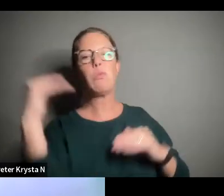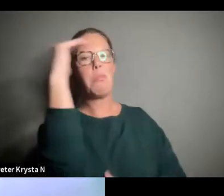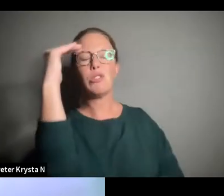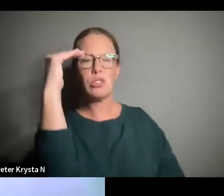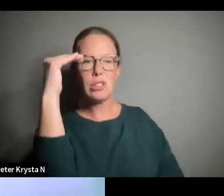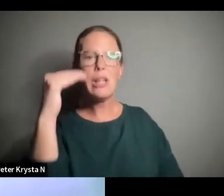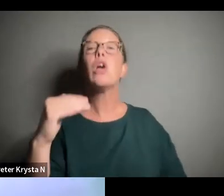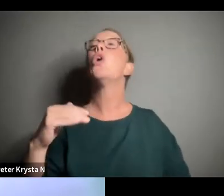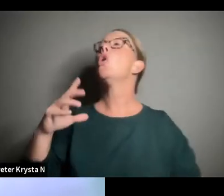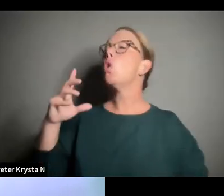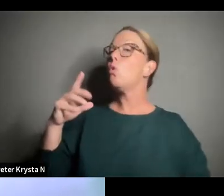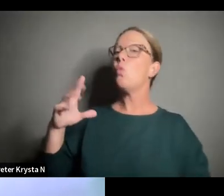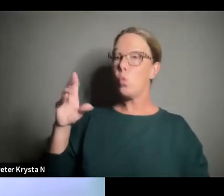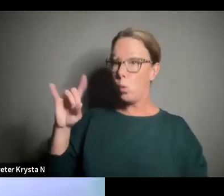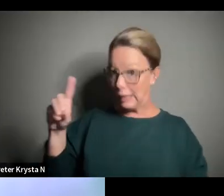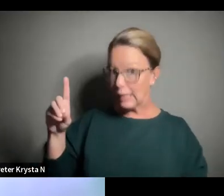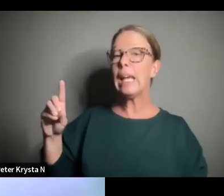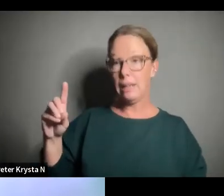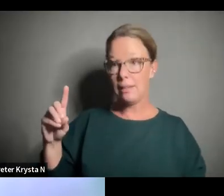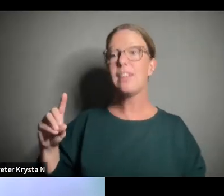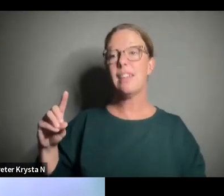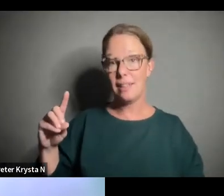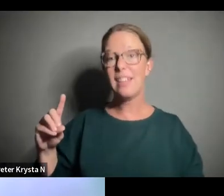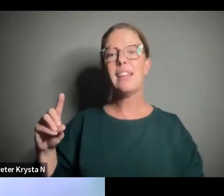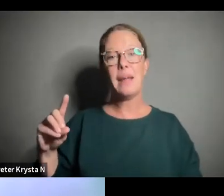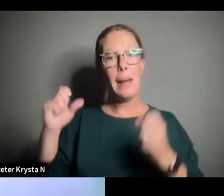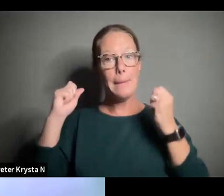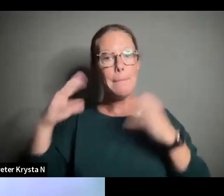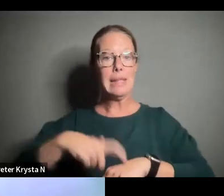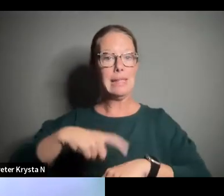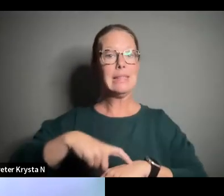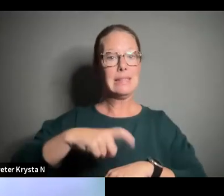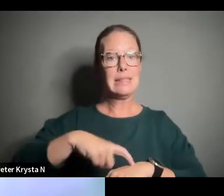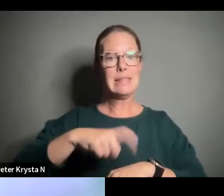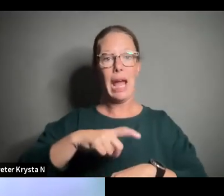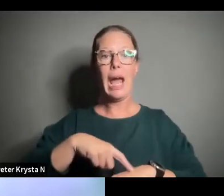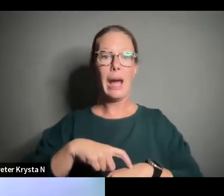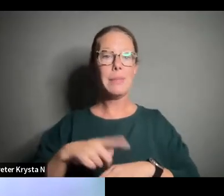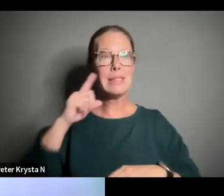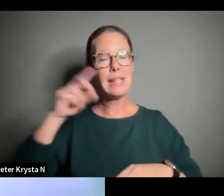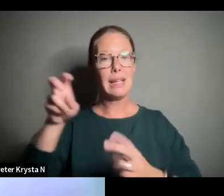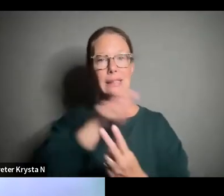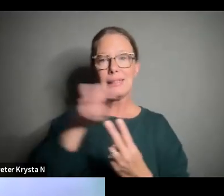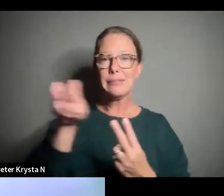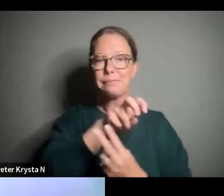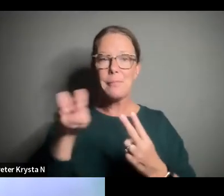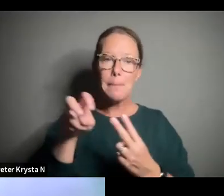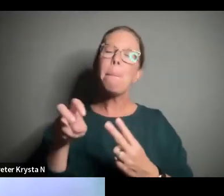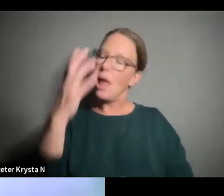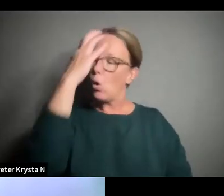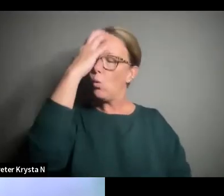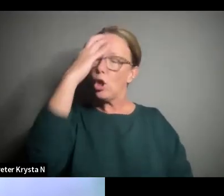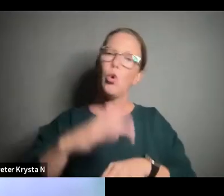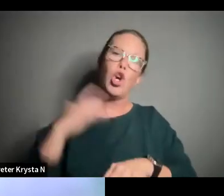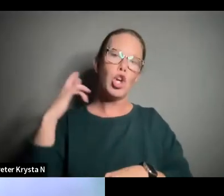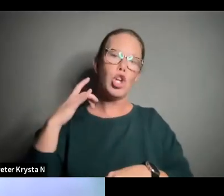We have at times, All right. but many times it's kind of switching the patient back and forth. We do know that very early